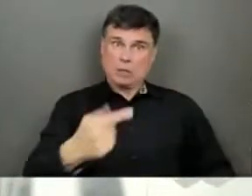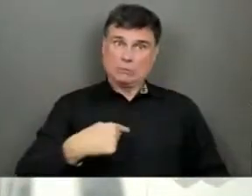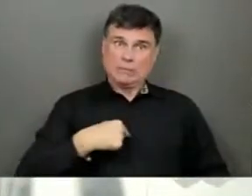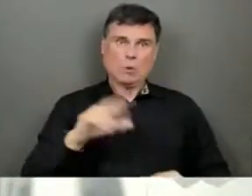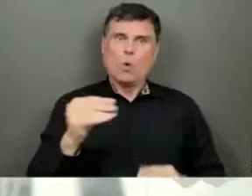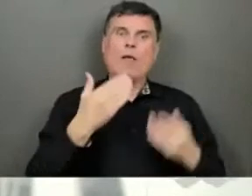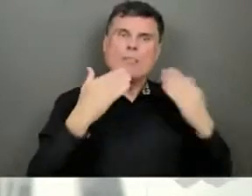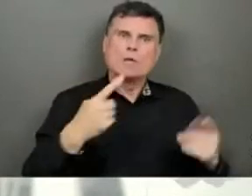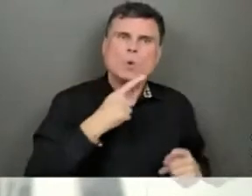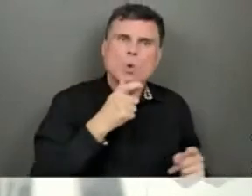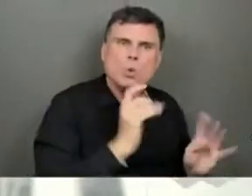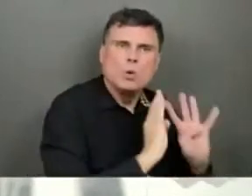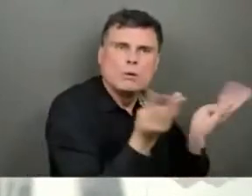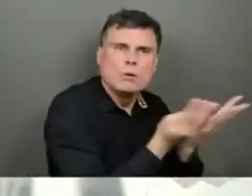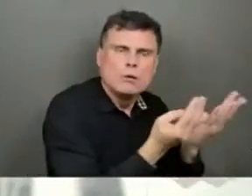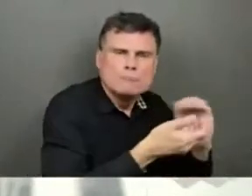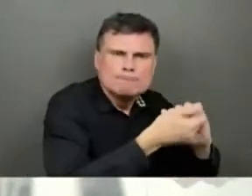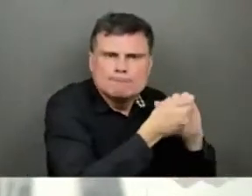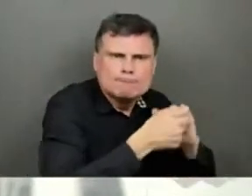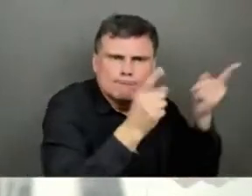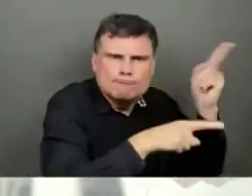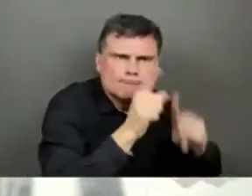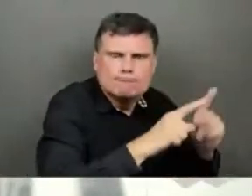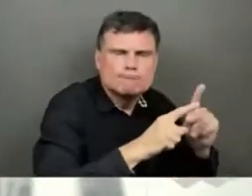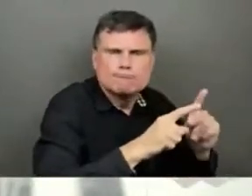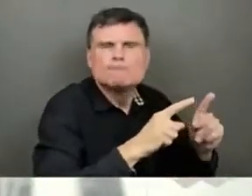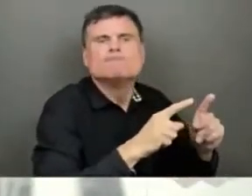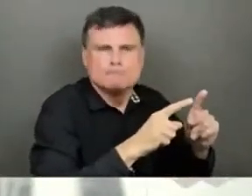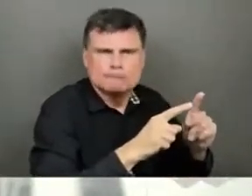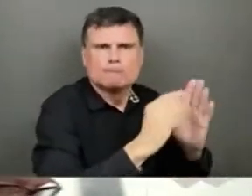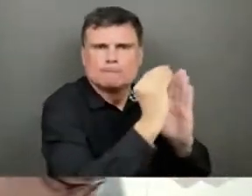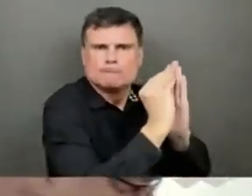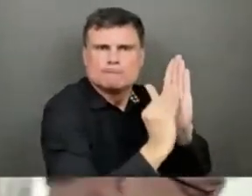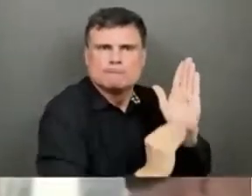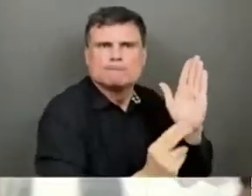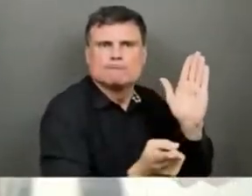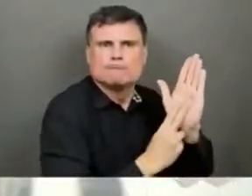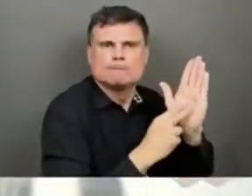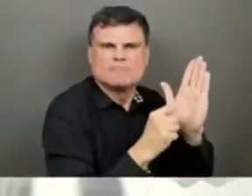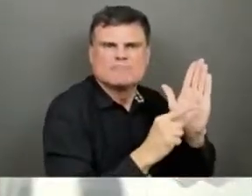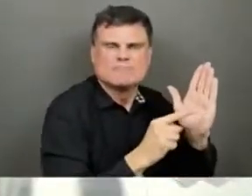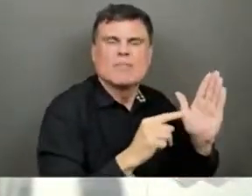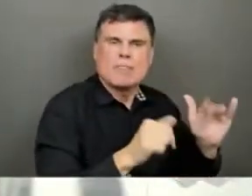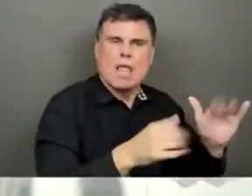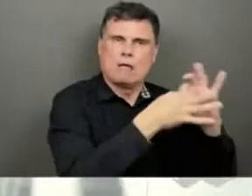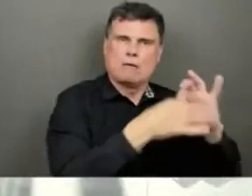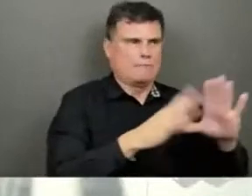all those that worked on this, including the doctors of BC themselves.